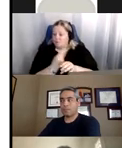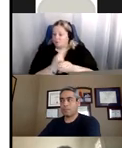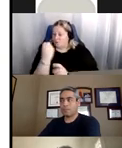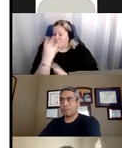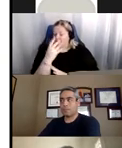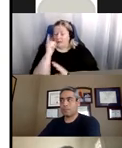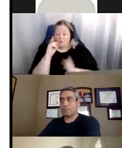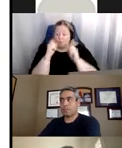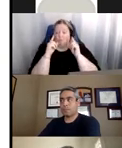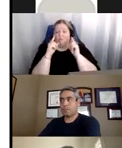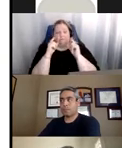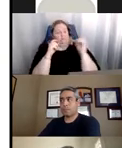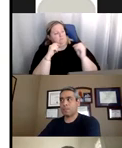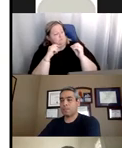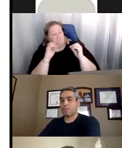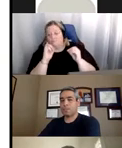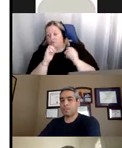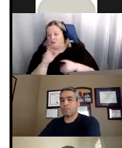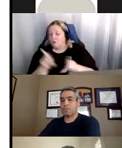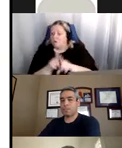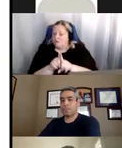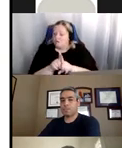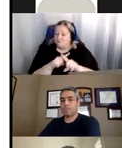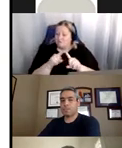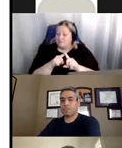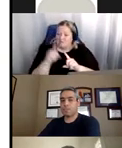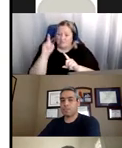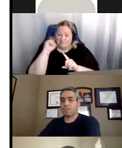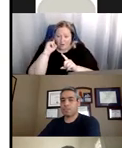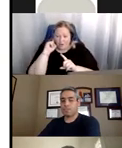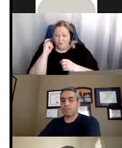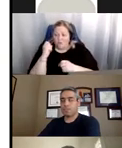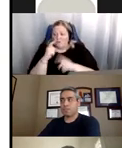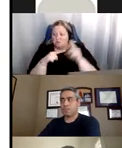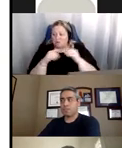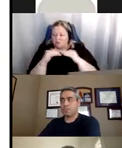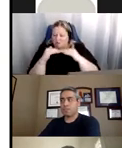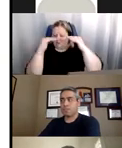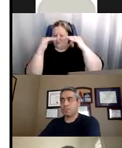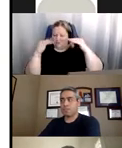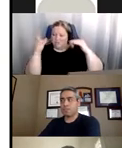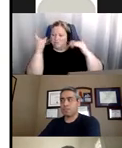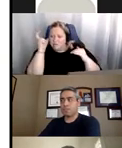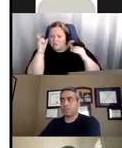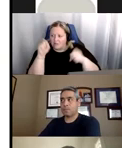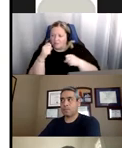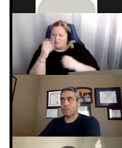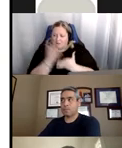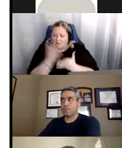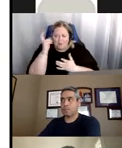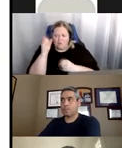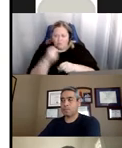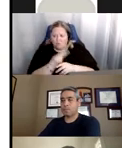wake you up if the light is flashing. There are also some different tones and various loudness levels of them that if you do have some hearing, you could